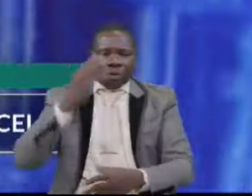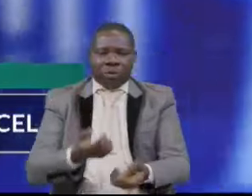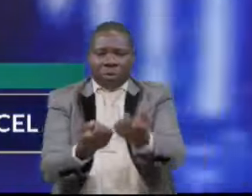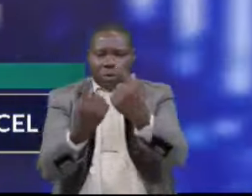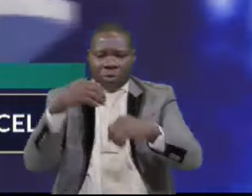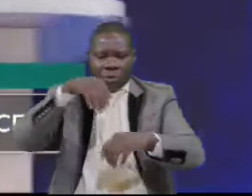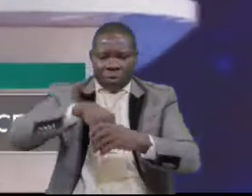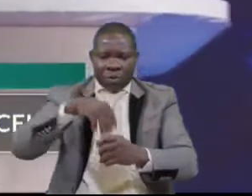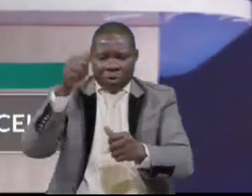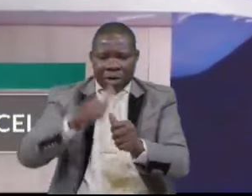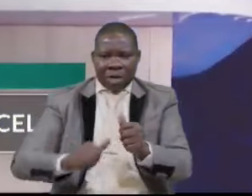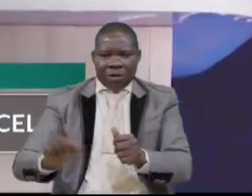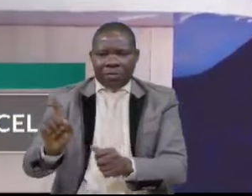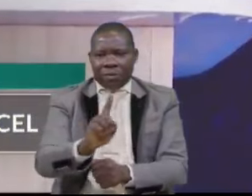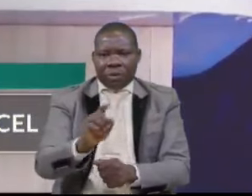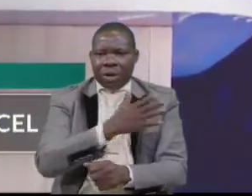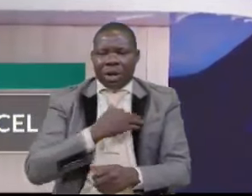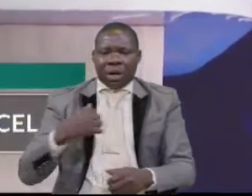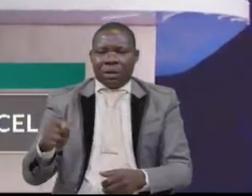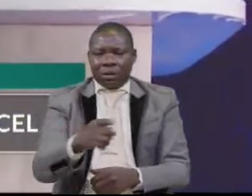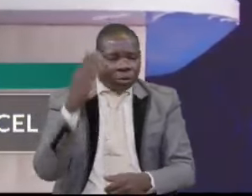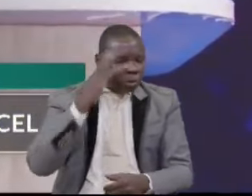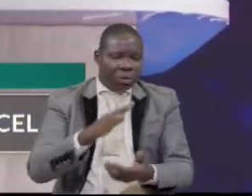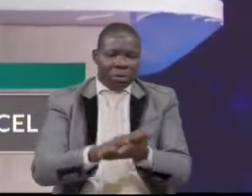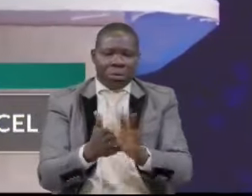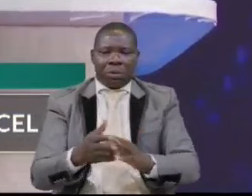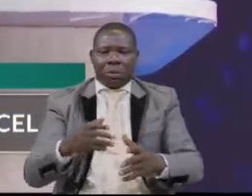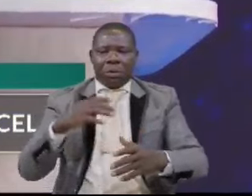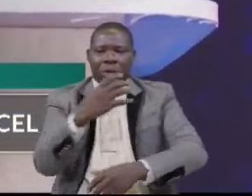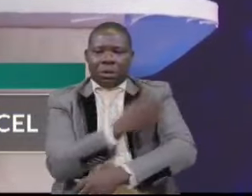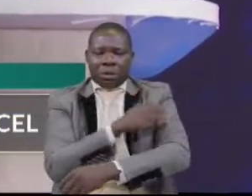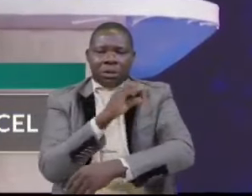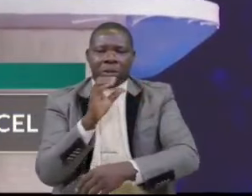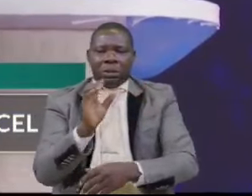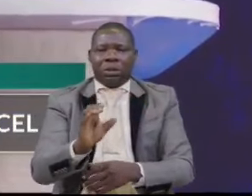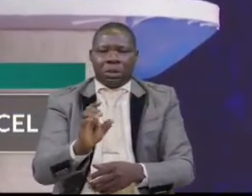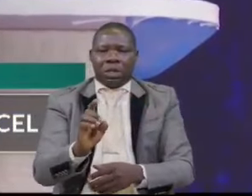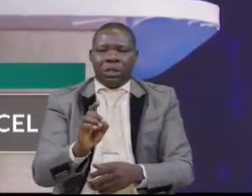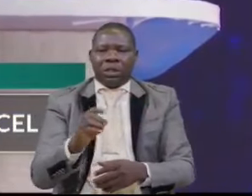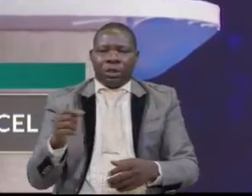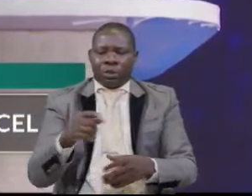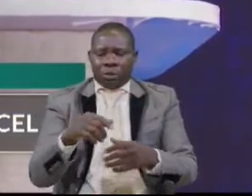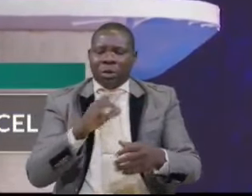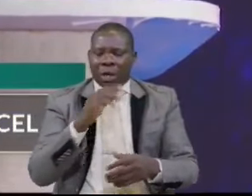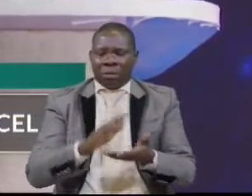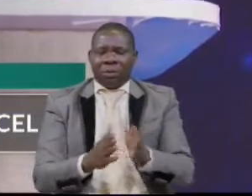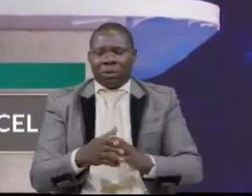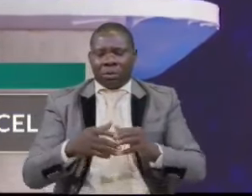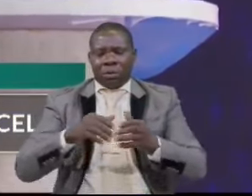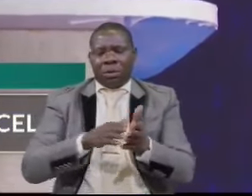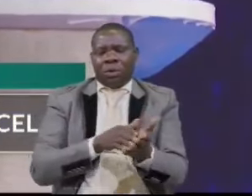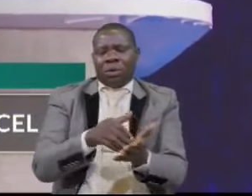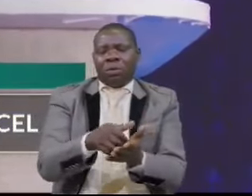and you become recharged. You're getting dull, you're getting stagnant, you're getting weaker, and